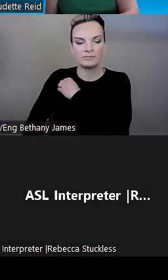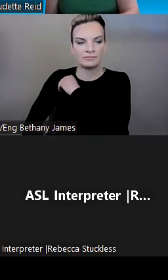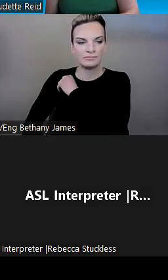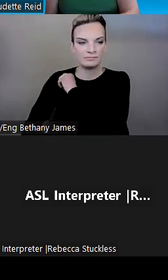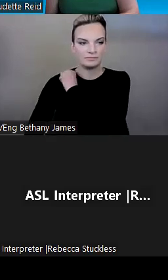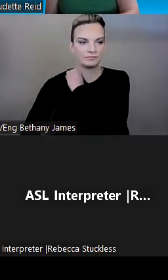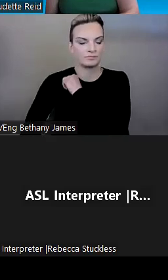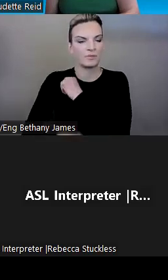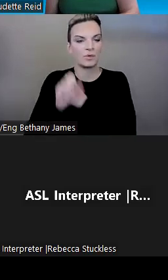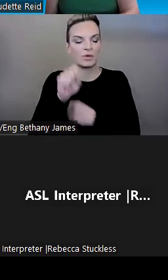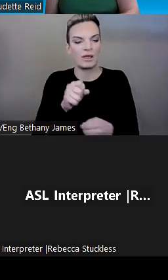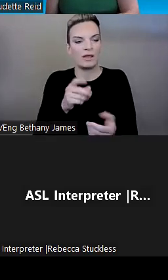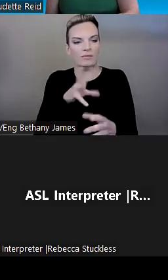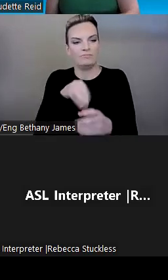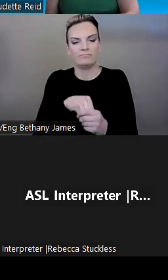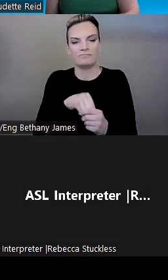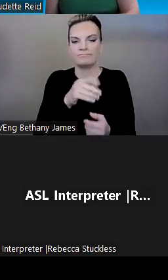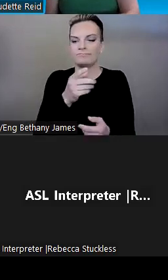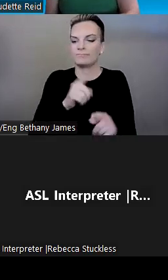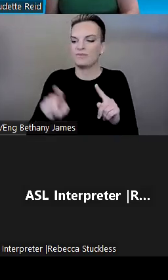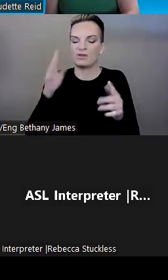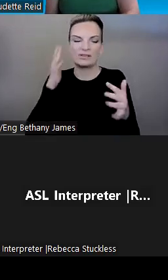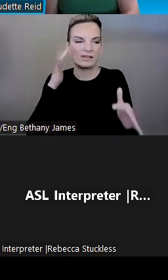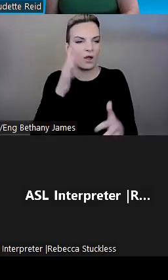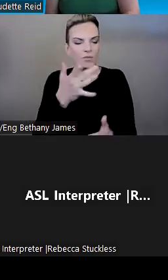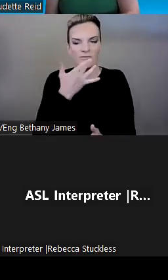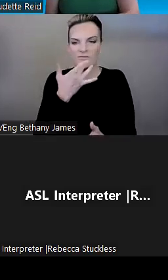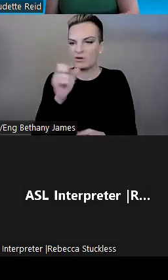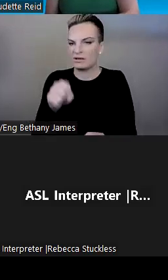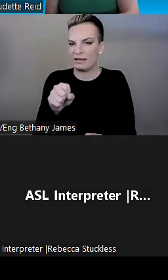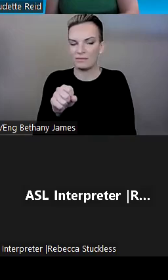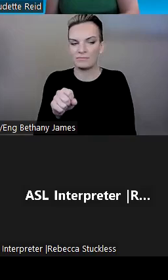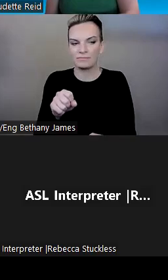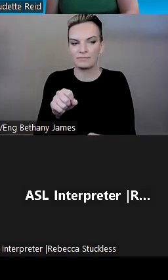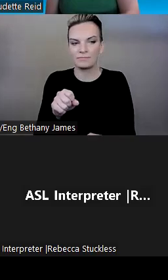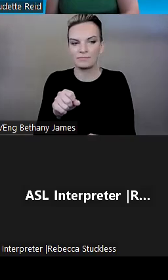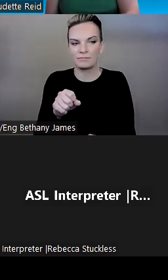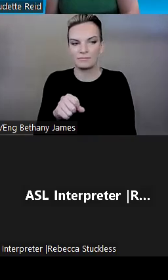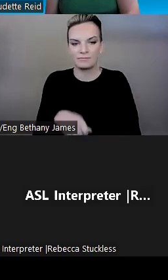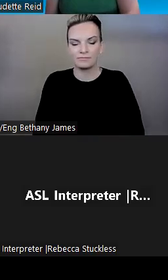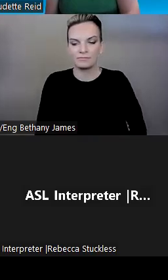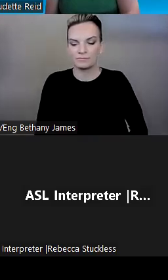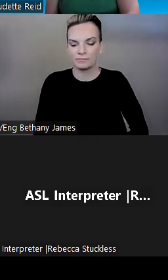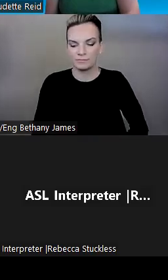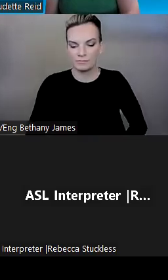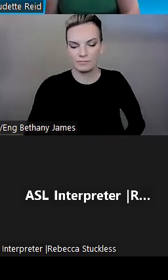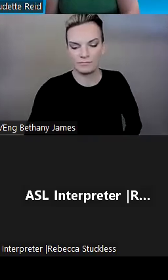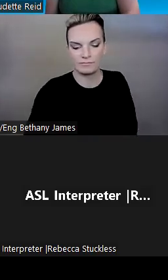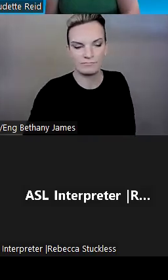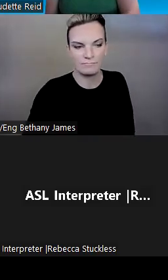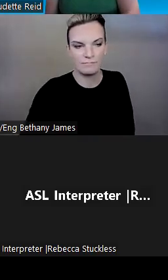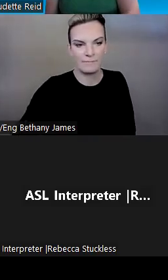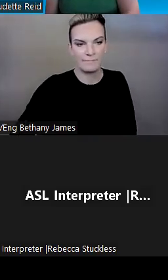unique sounds in your environment so that it will also identify when those things are going on.